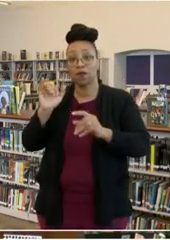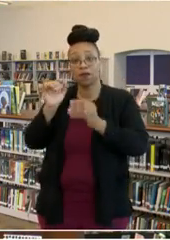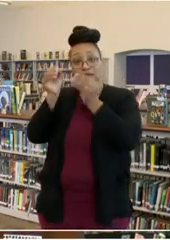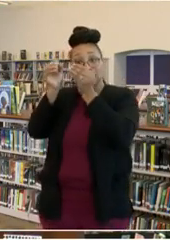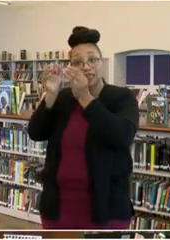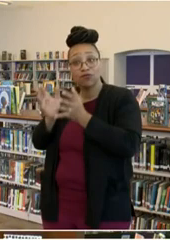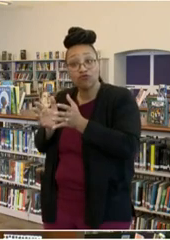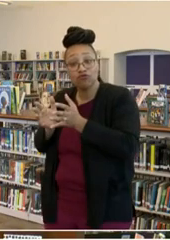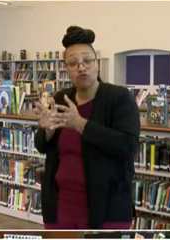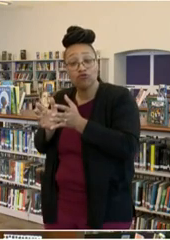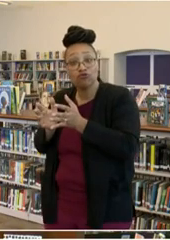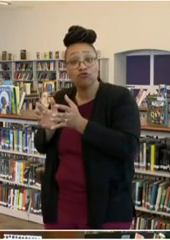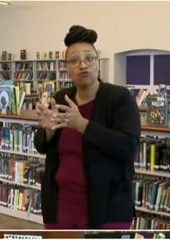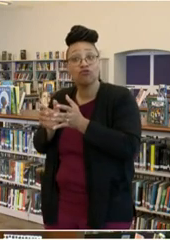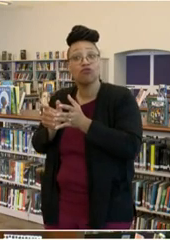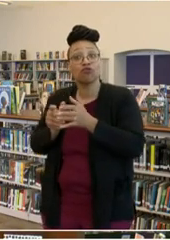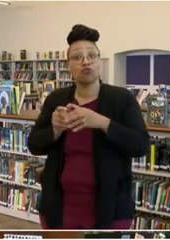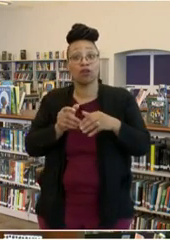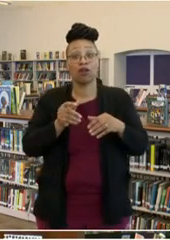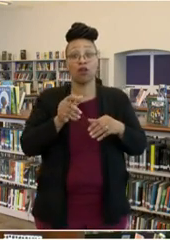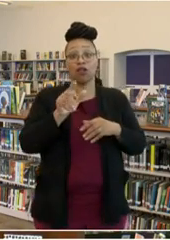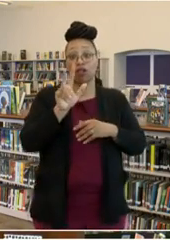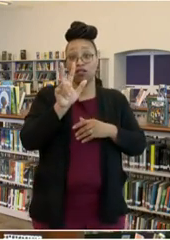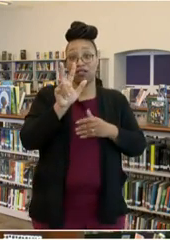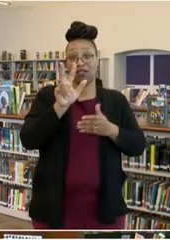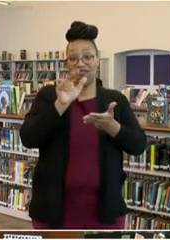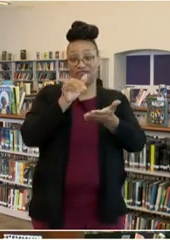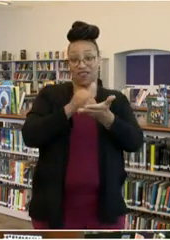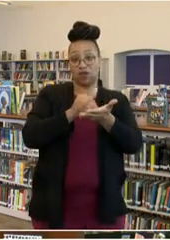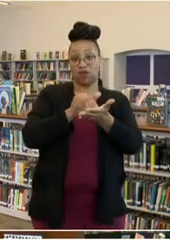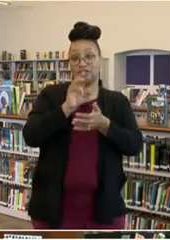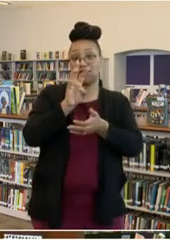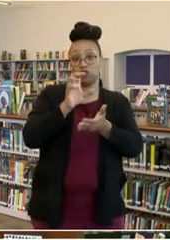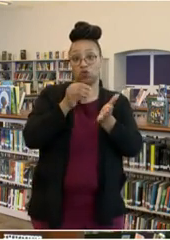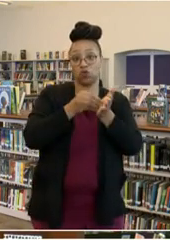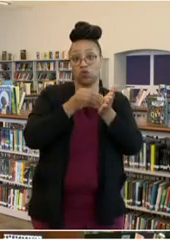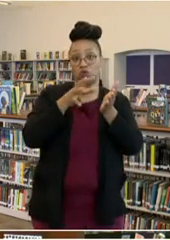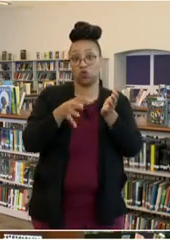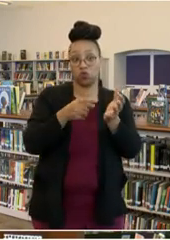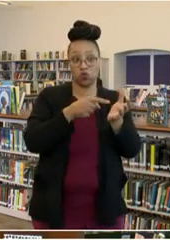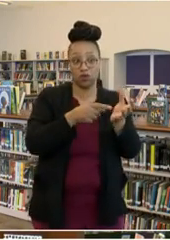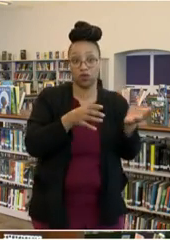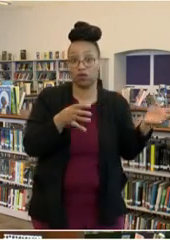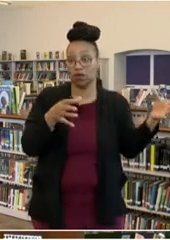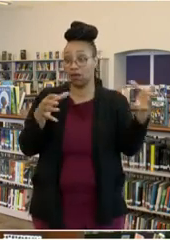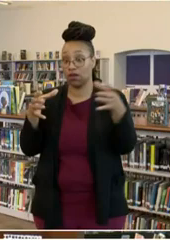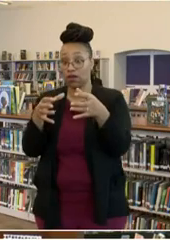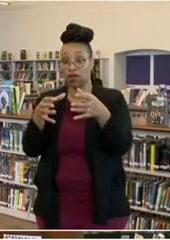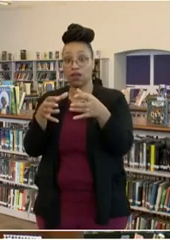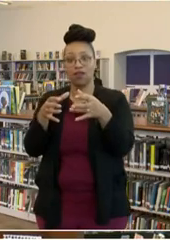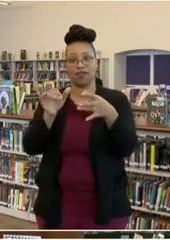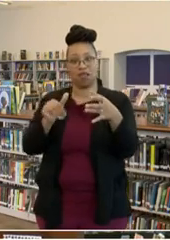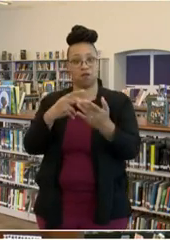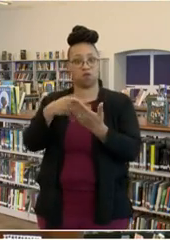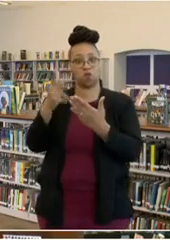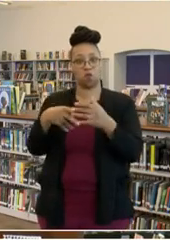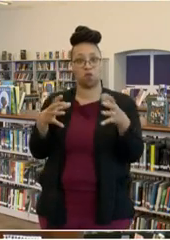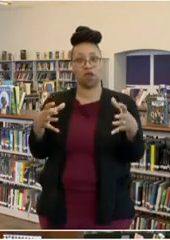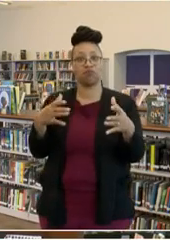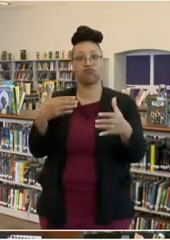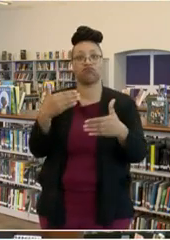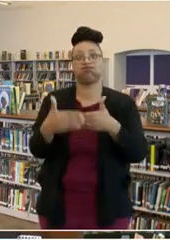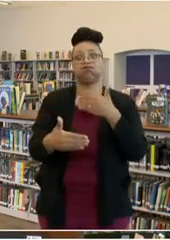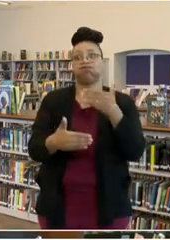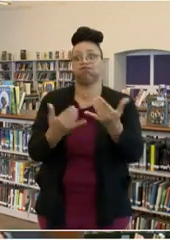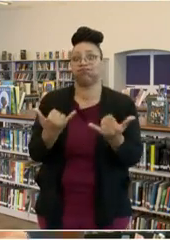already. So we're excited that we're having this moment where we can grow this opportunity for our students. And I want to go back to something that